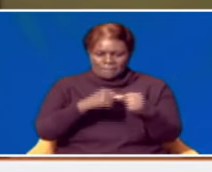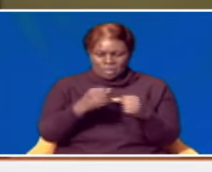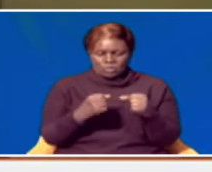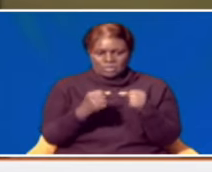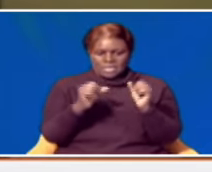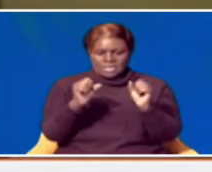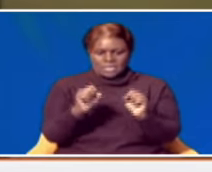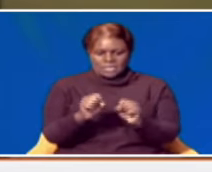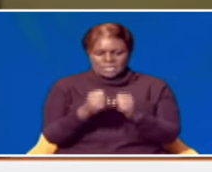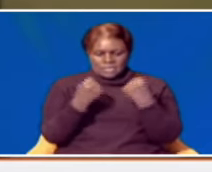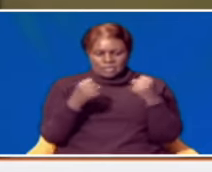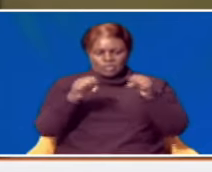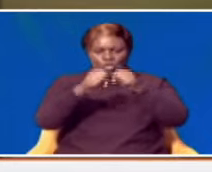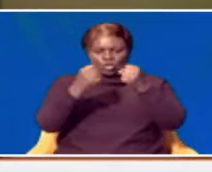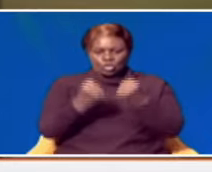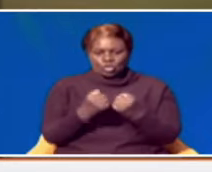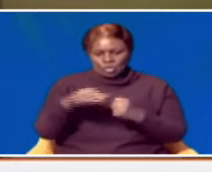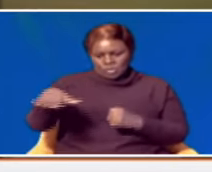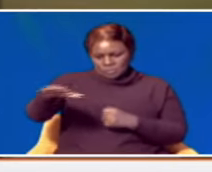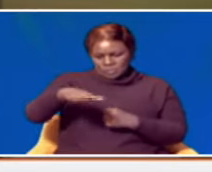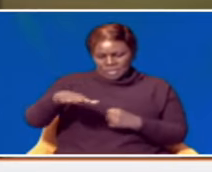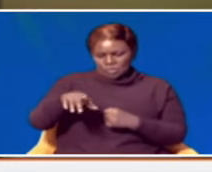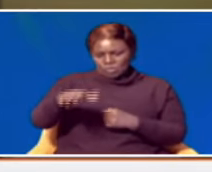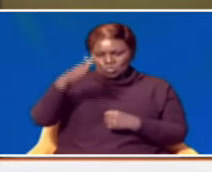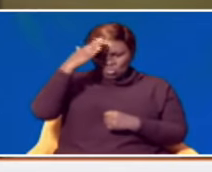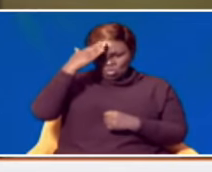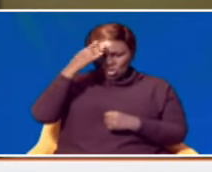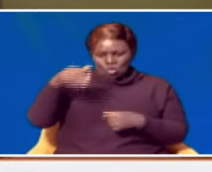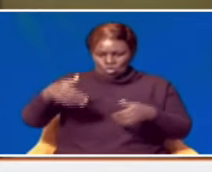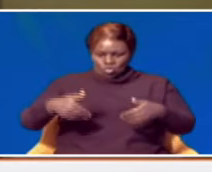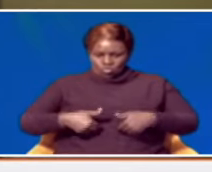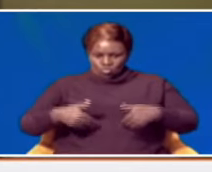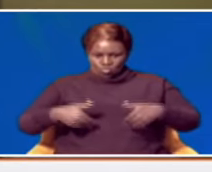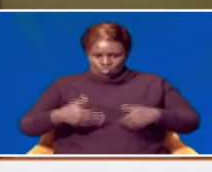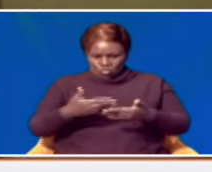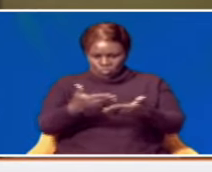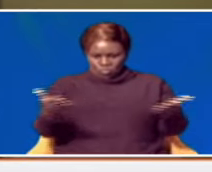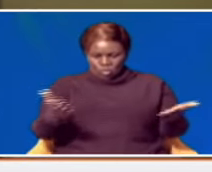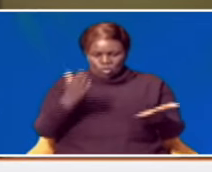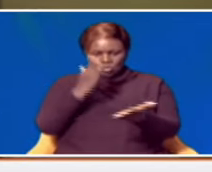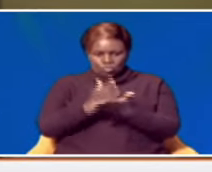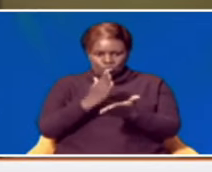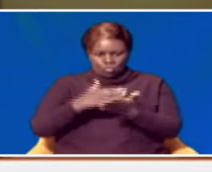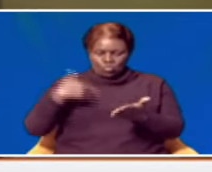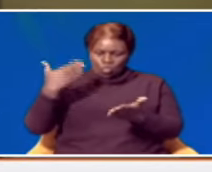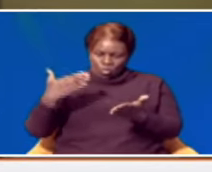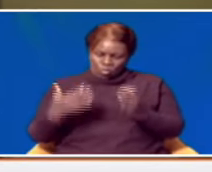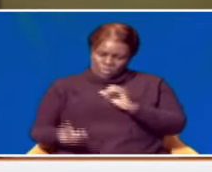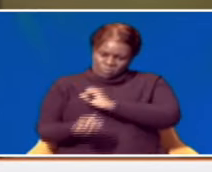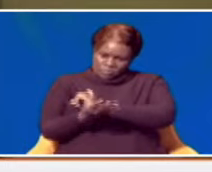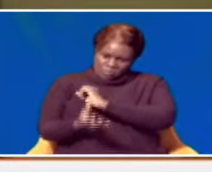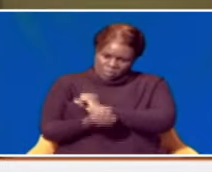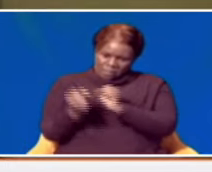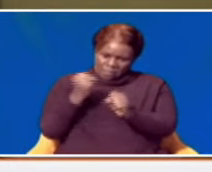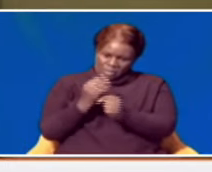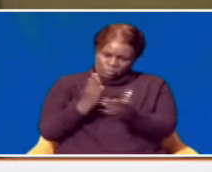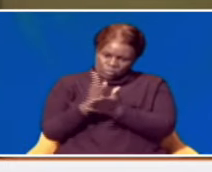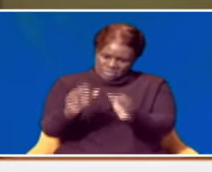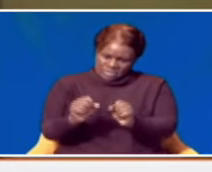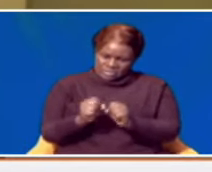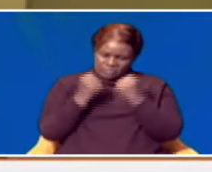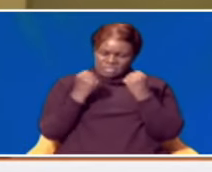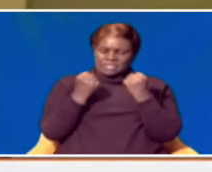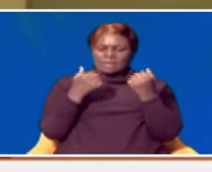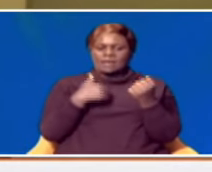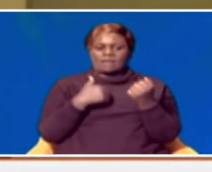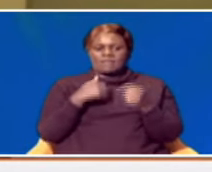being safe in the social spaces. As you know, these are teenagers, and definitely we need to always guide them to ensure that their safety is